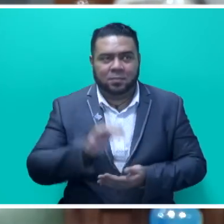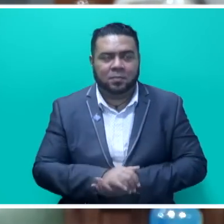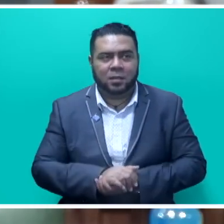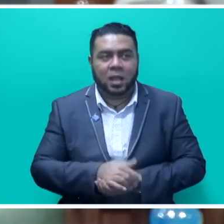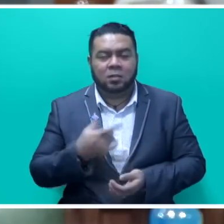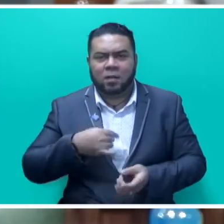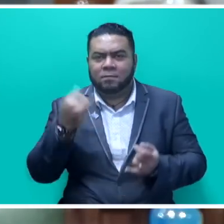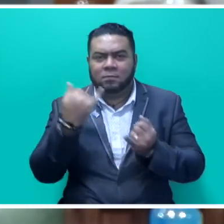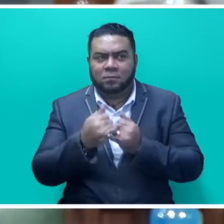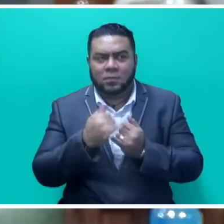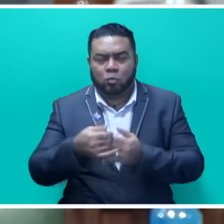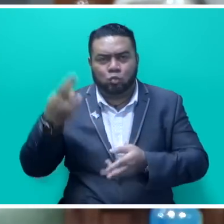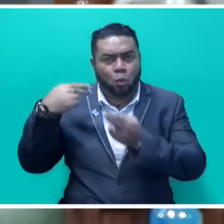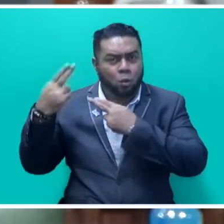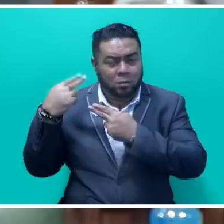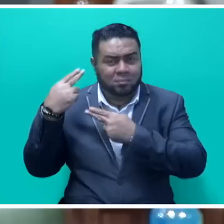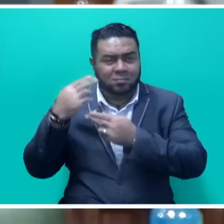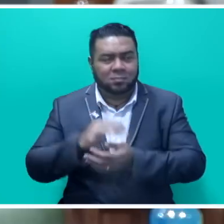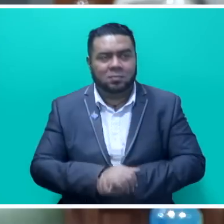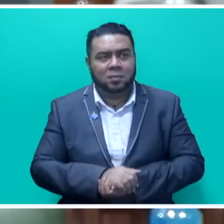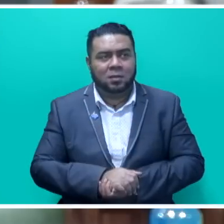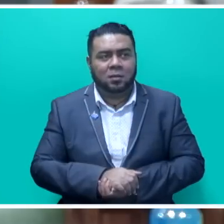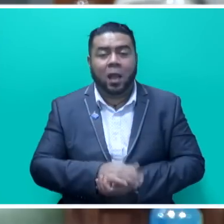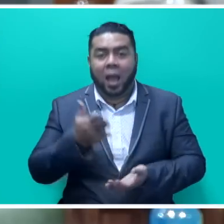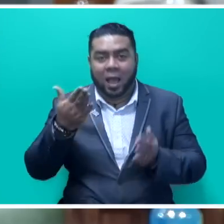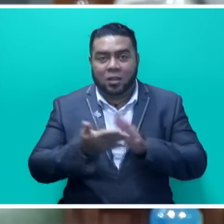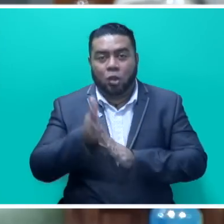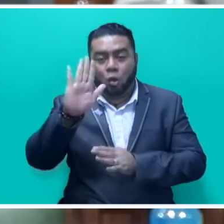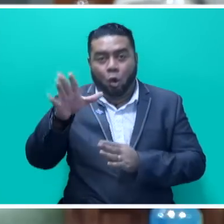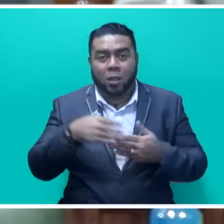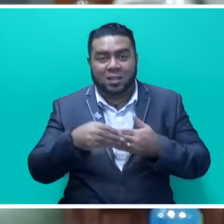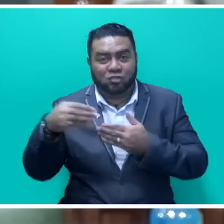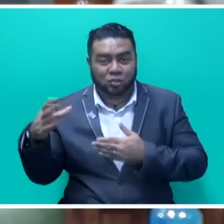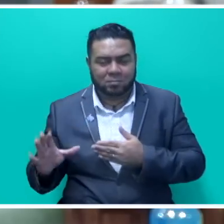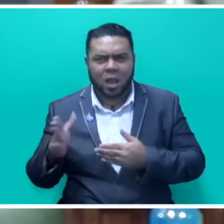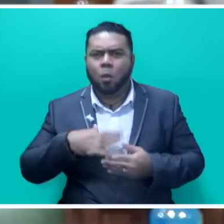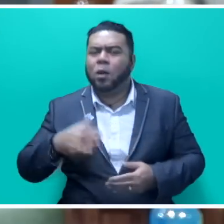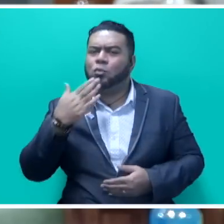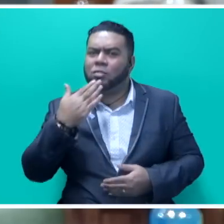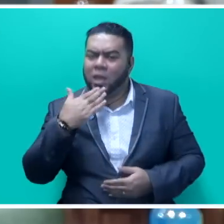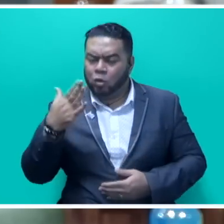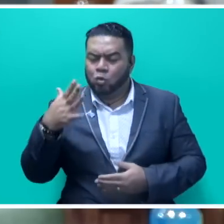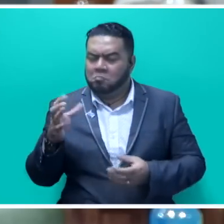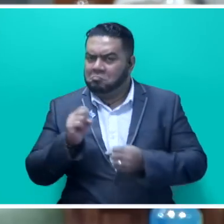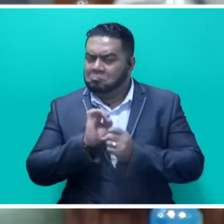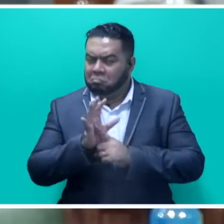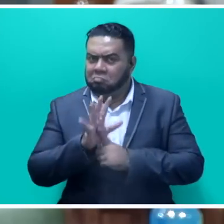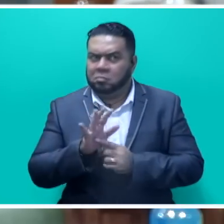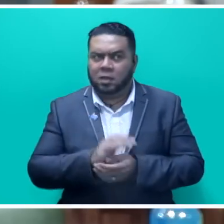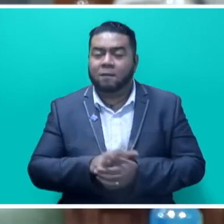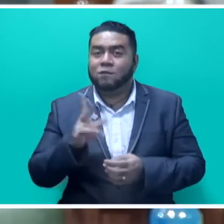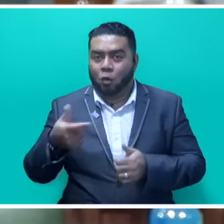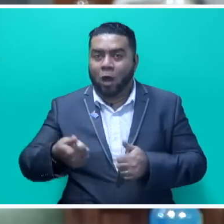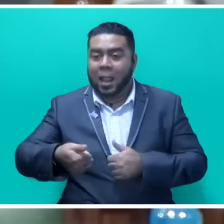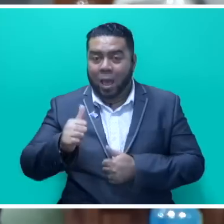quite historic, Mr. Speaker, under your leadership, and I want to thank you most sincerely for